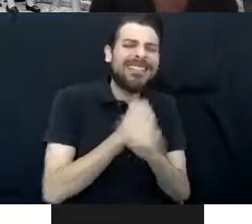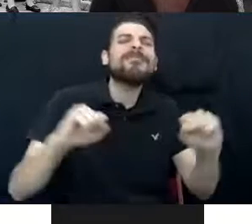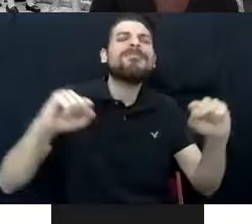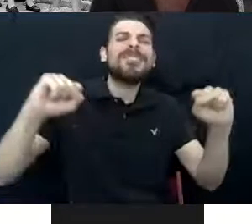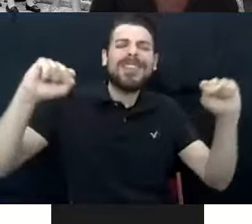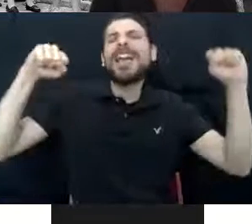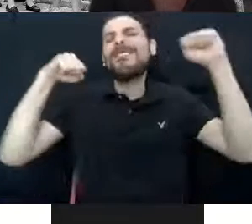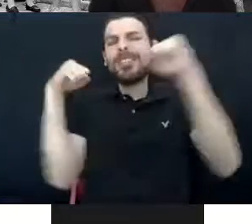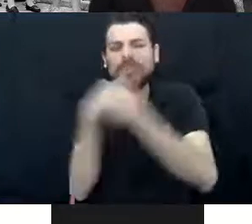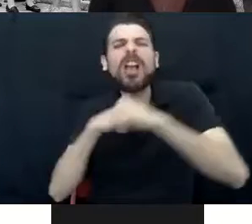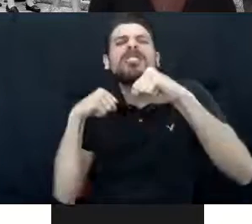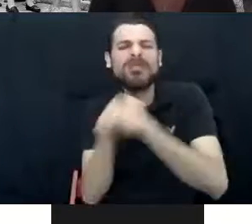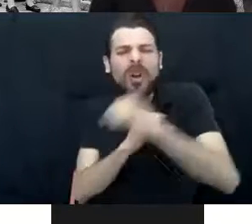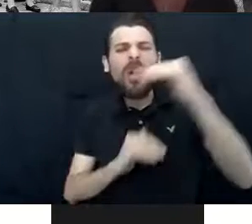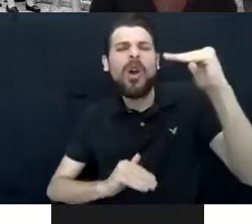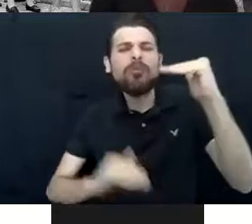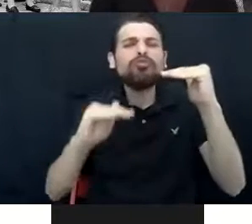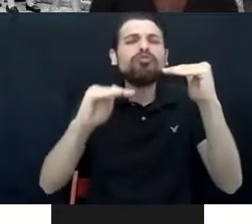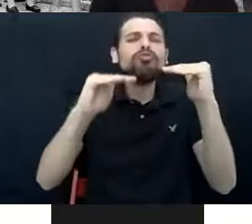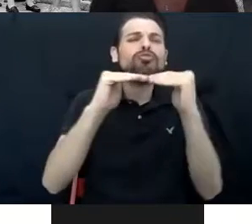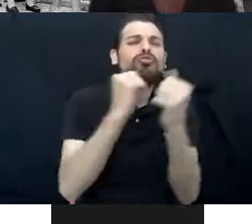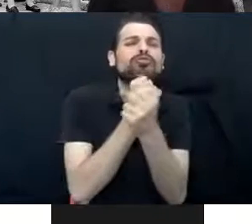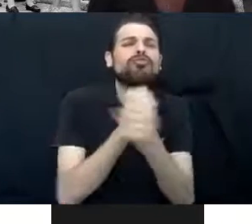freedom. Fight for justice for